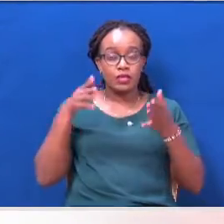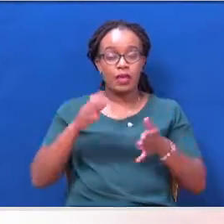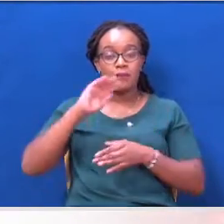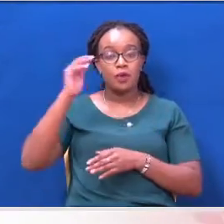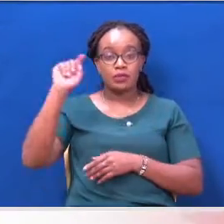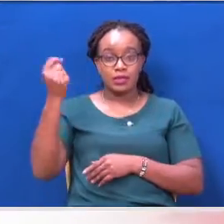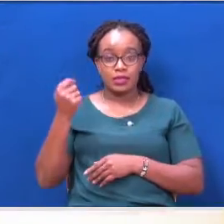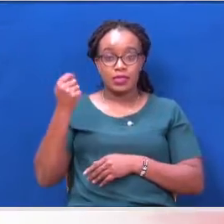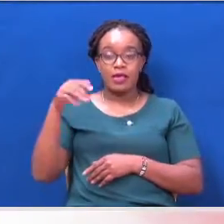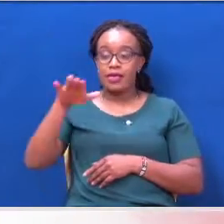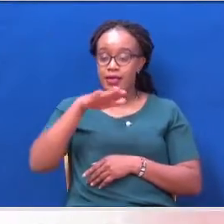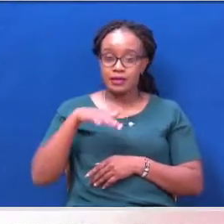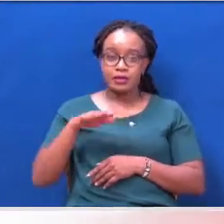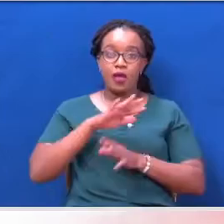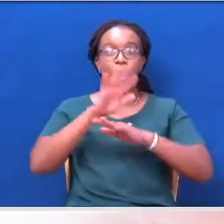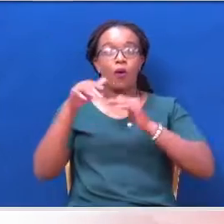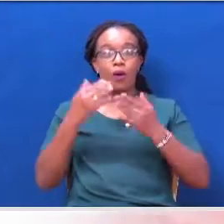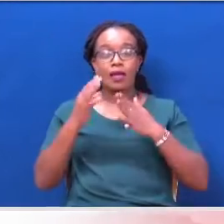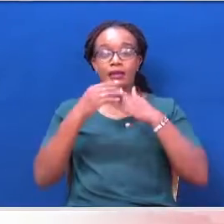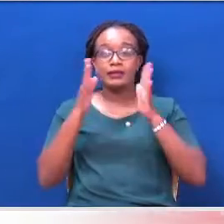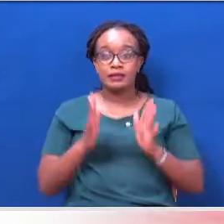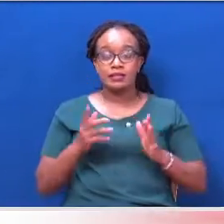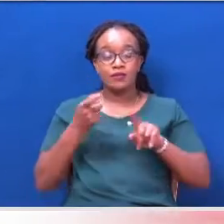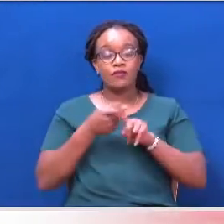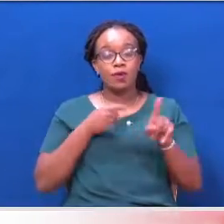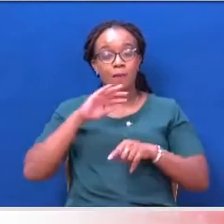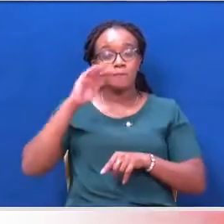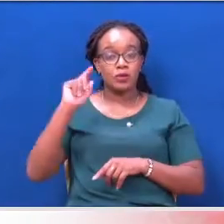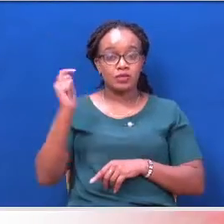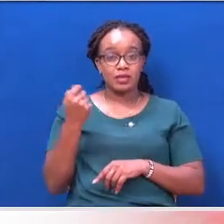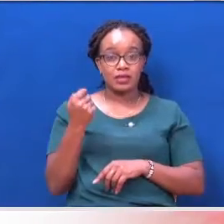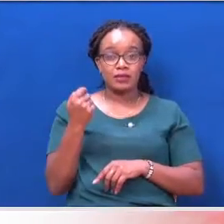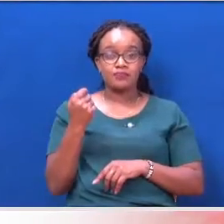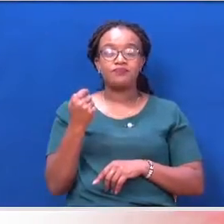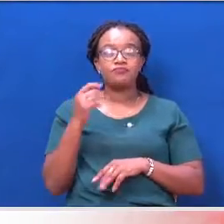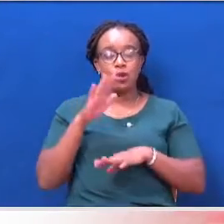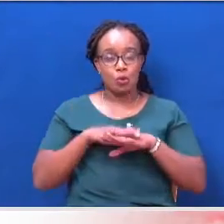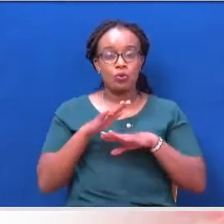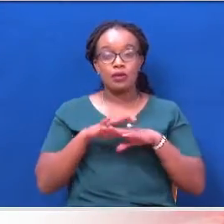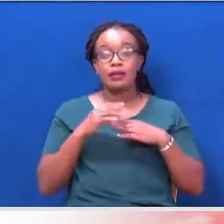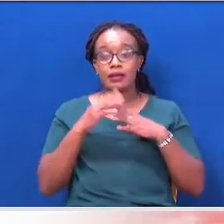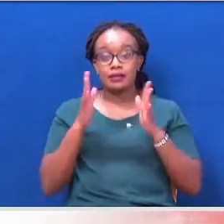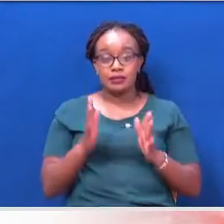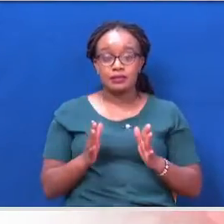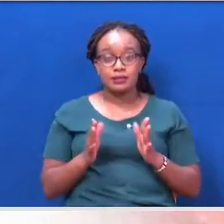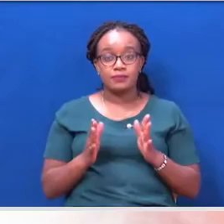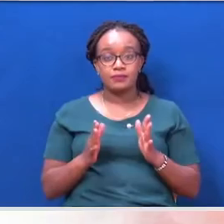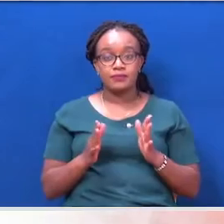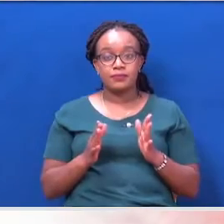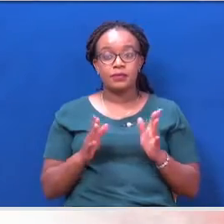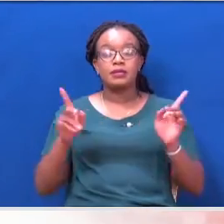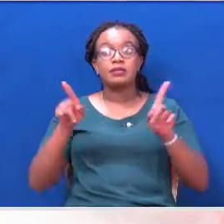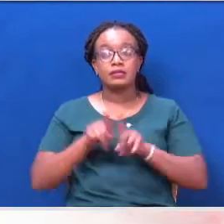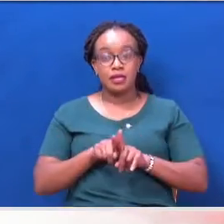here are leaders from Mount Kenya region, sampled leaders. And in nothing much, we are having